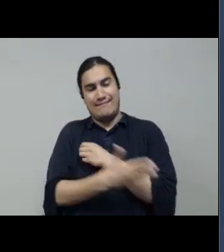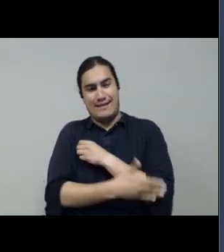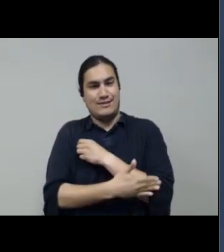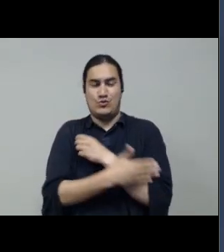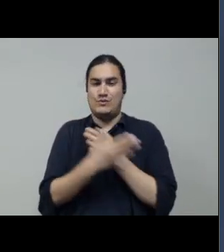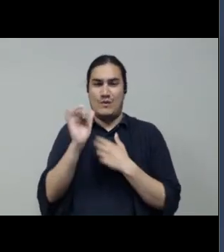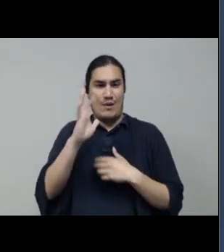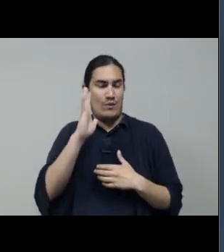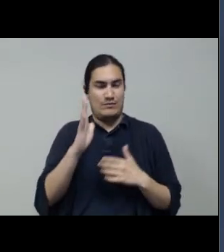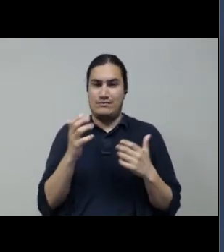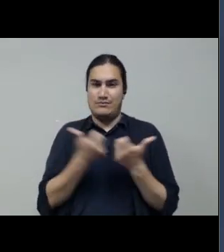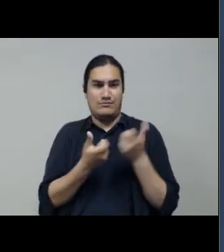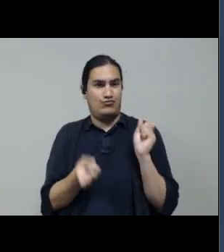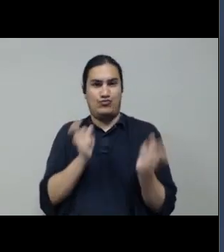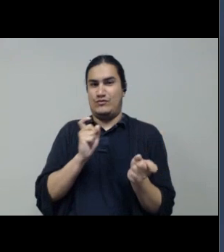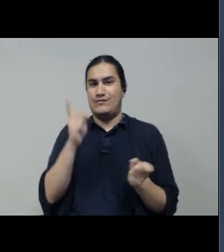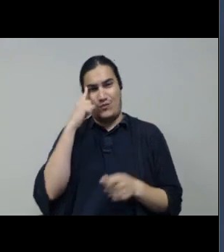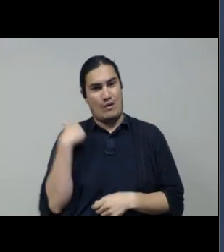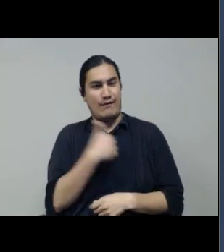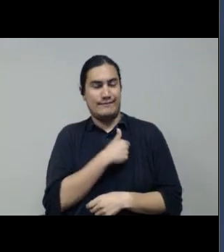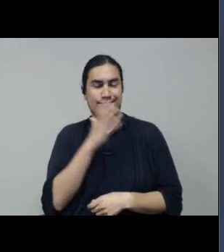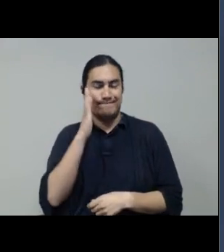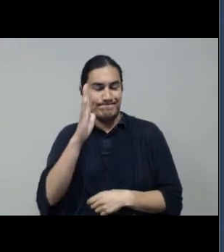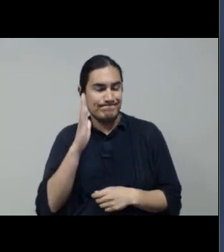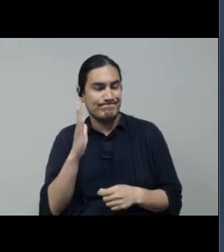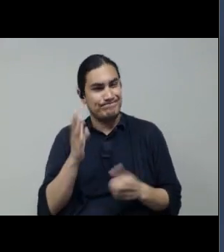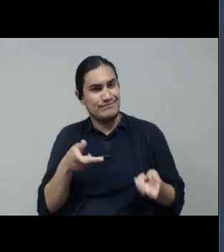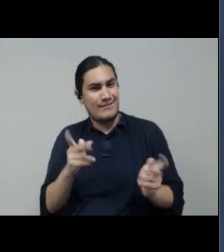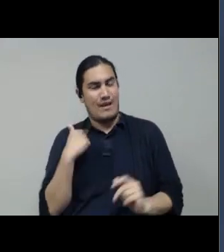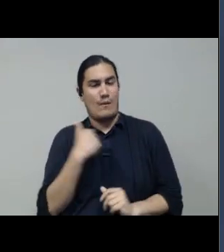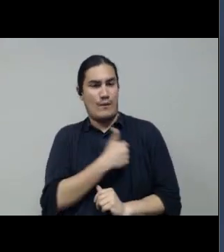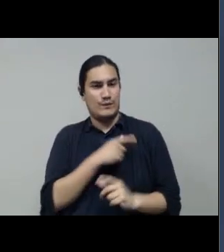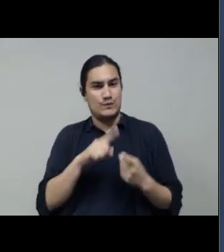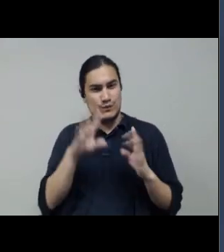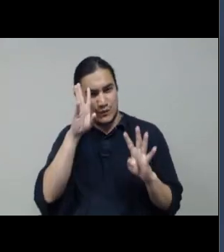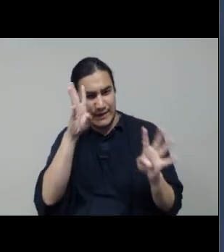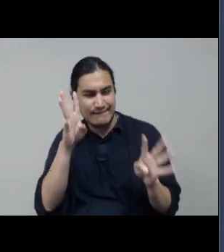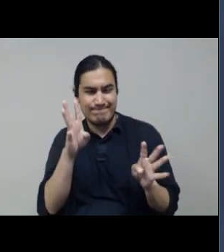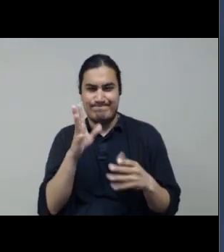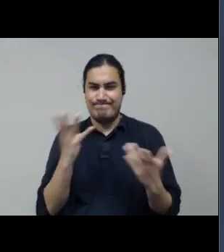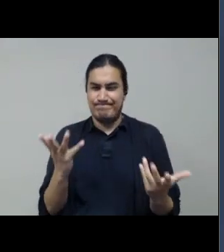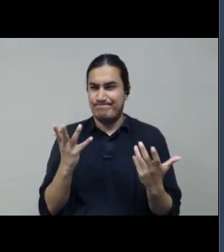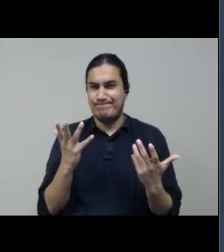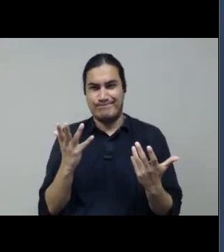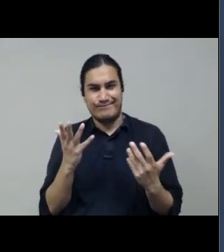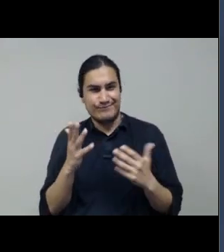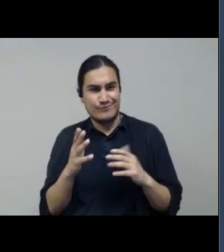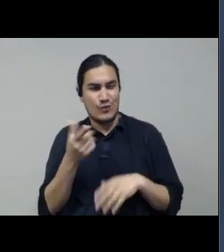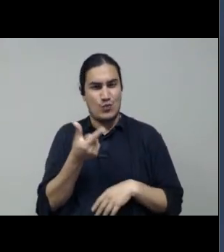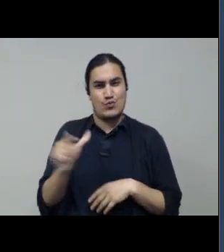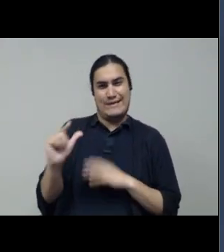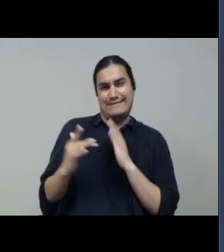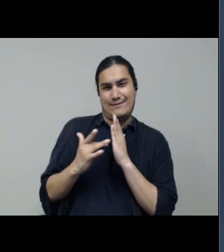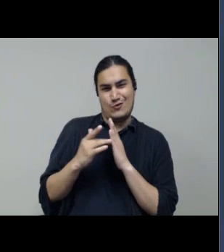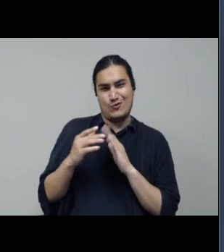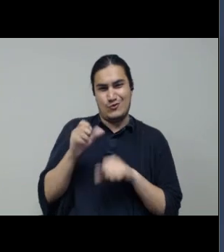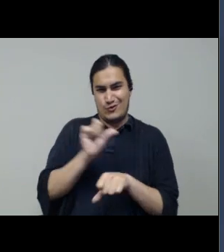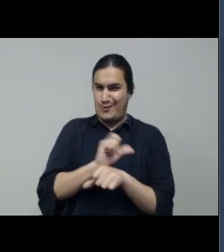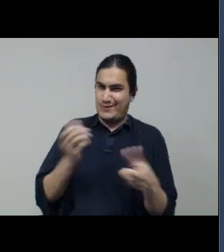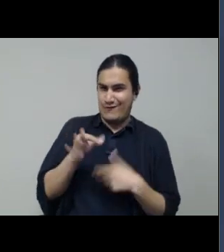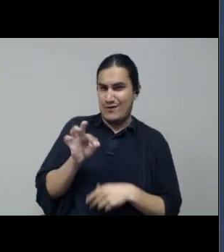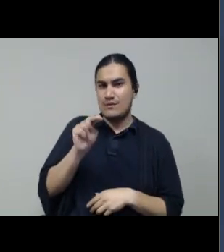for us and will allow us to create definitely some green tech jobs here in Fresno